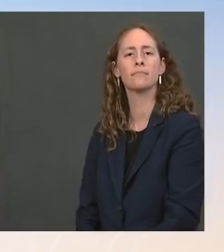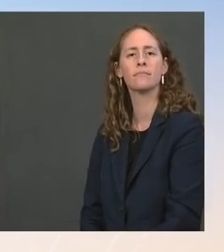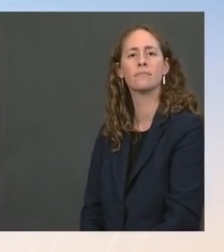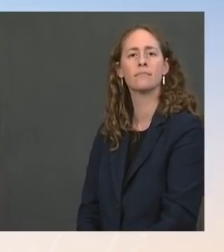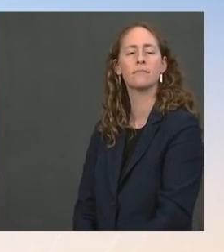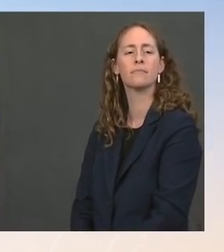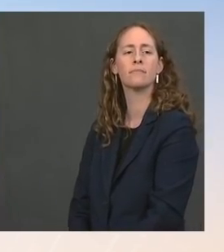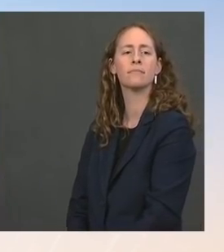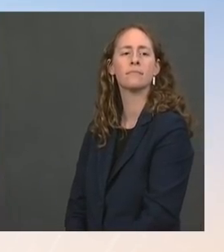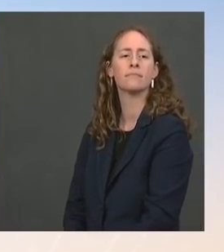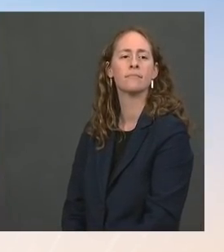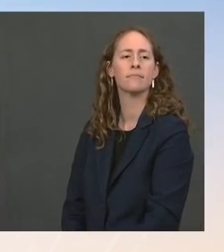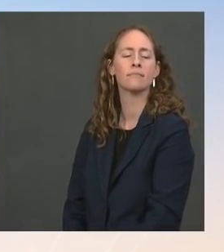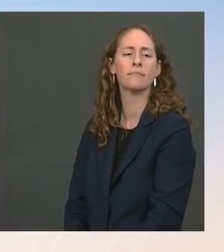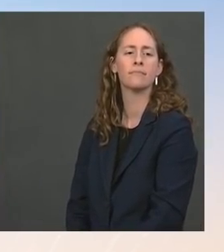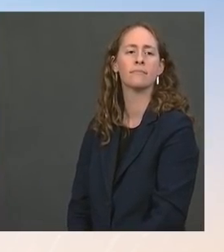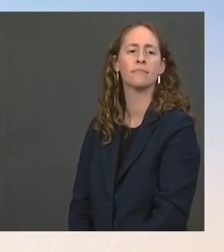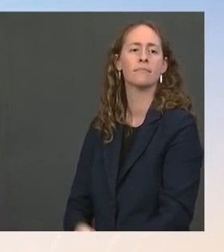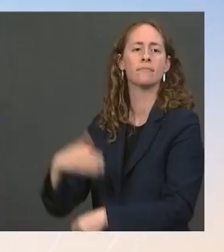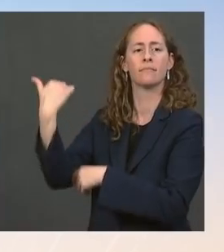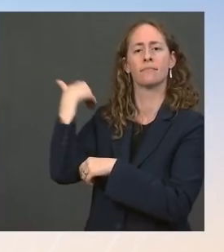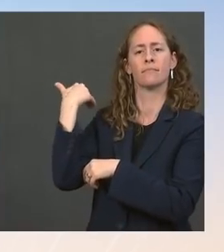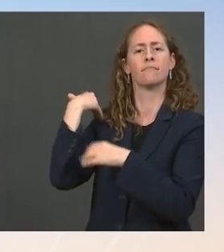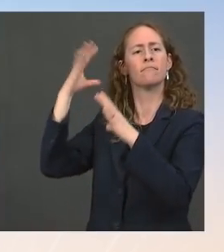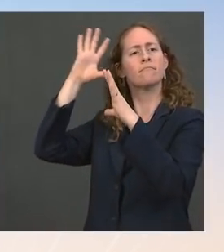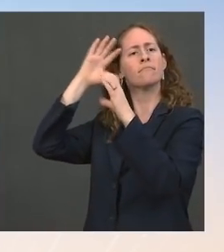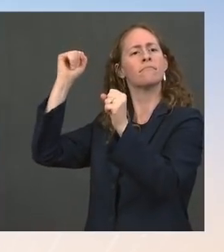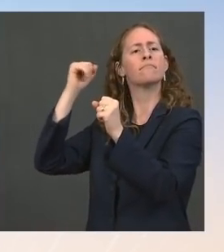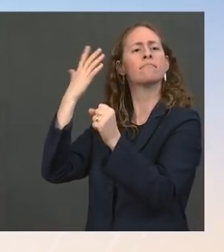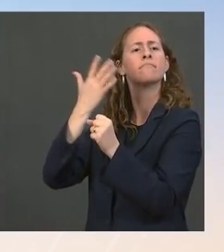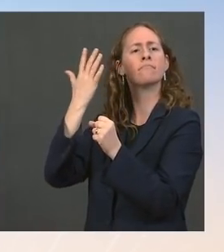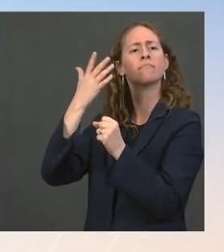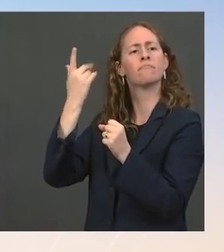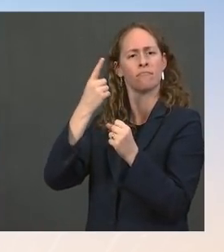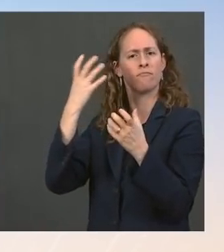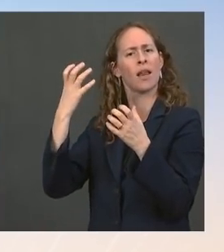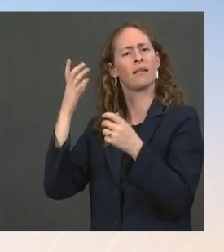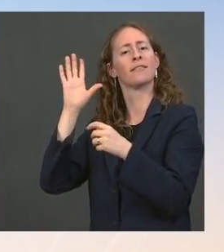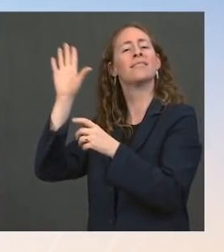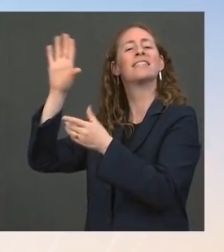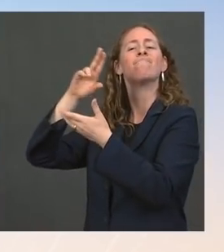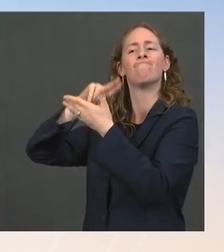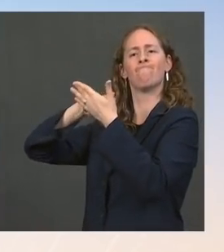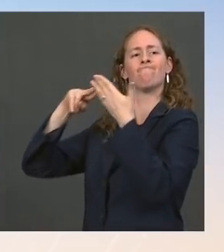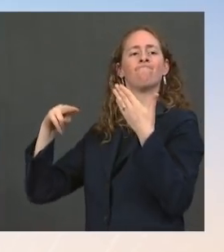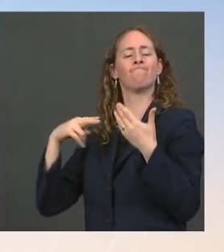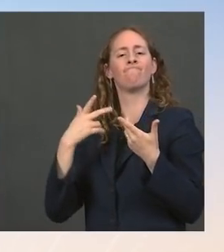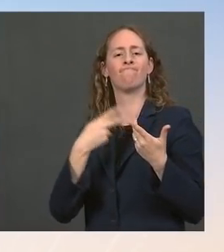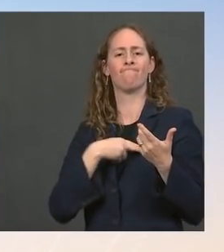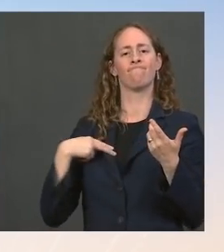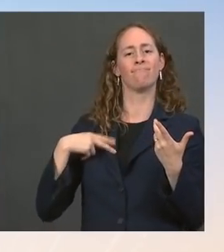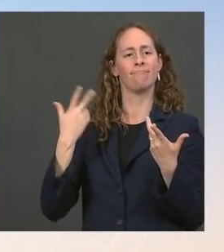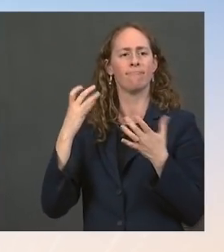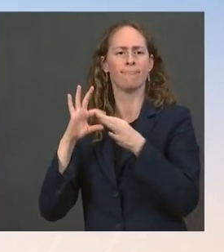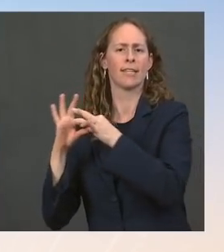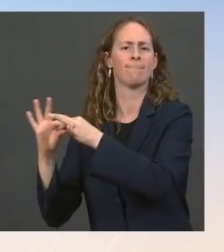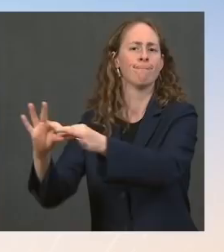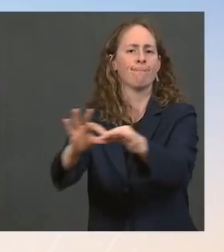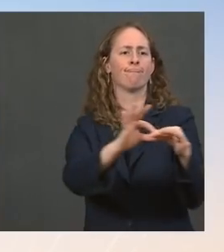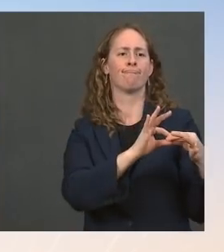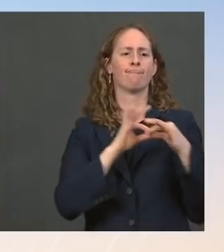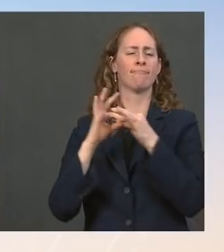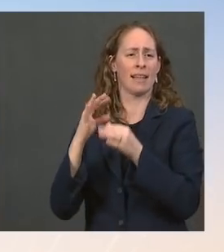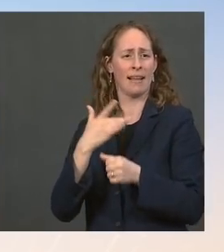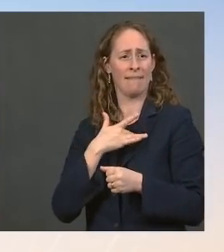done, and the president sees himself as a unifier in this process moving forward, does he feel that he has to sit down in the same room